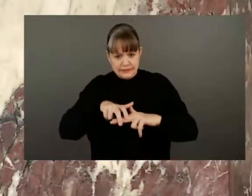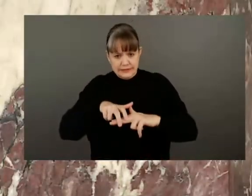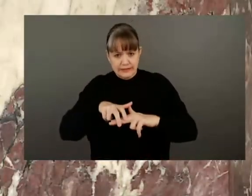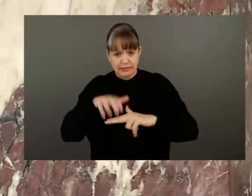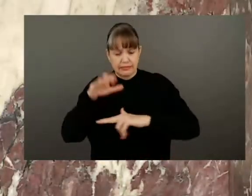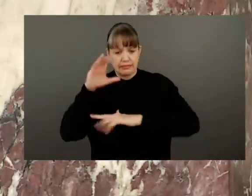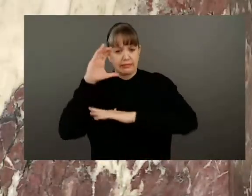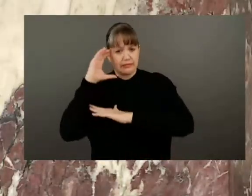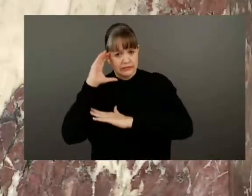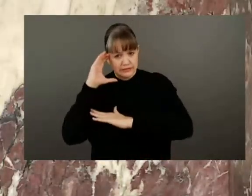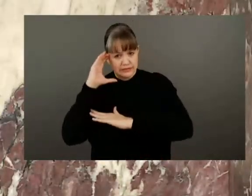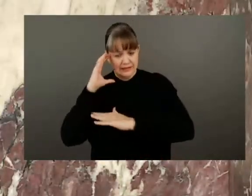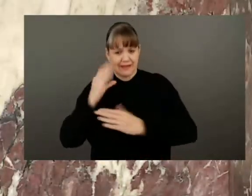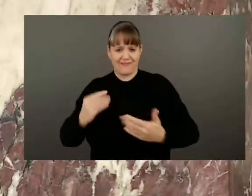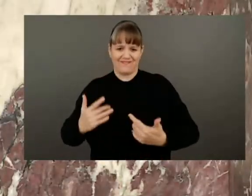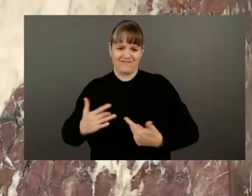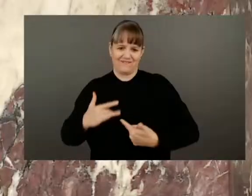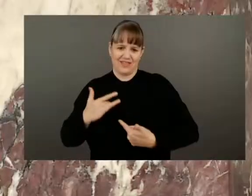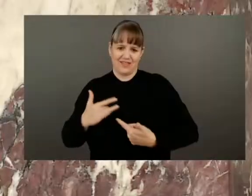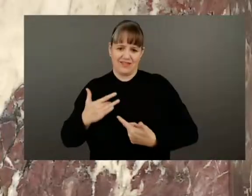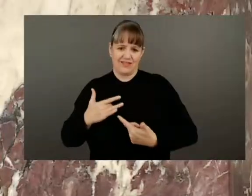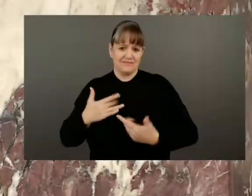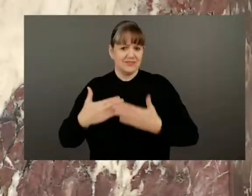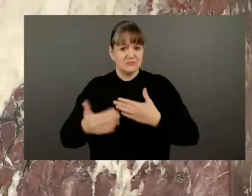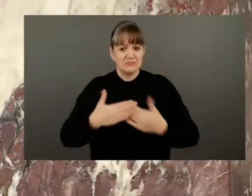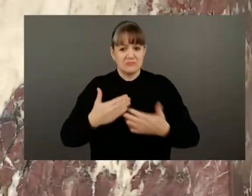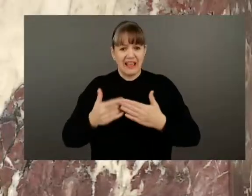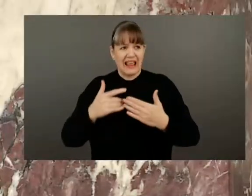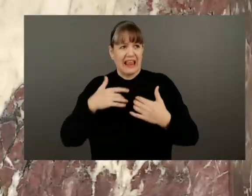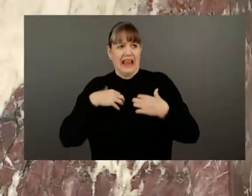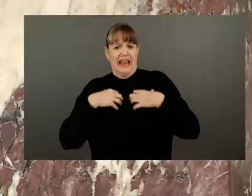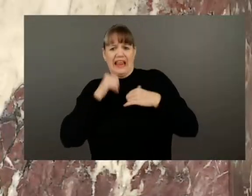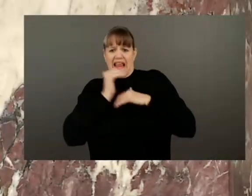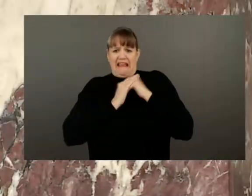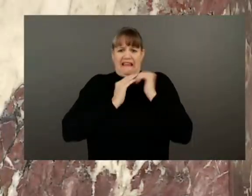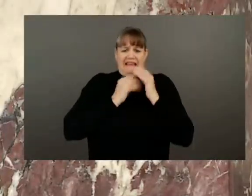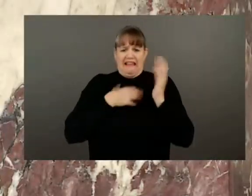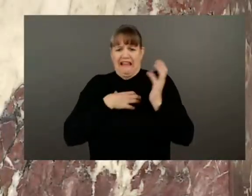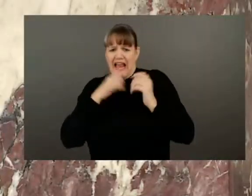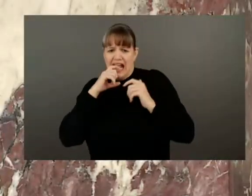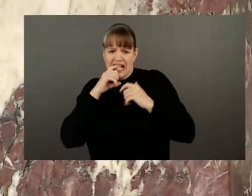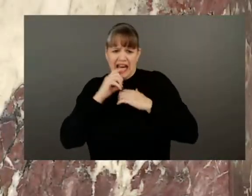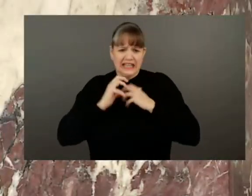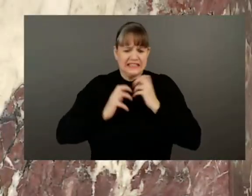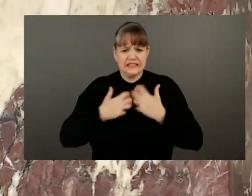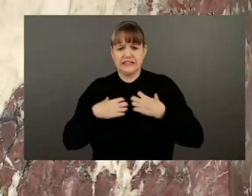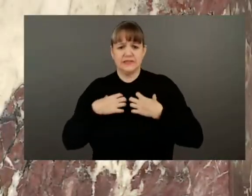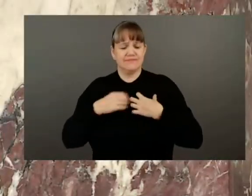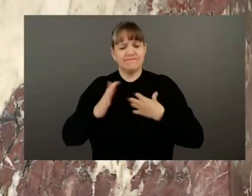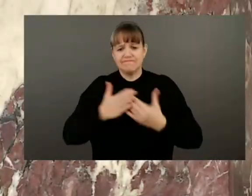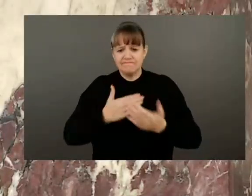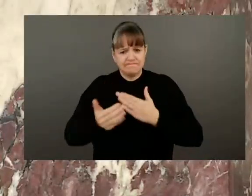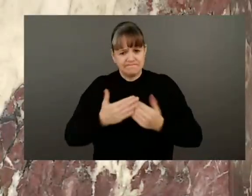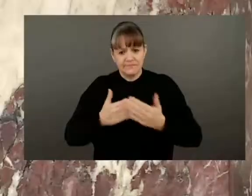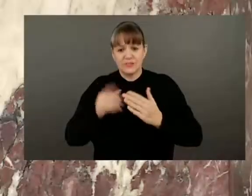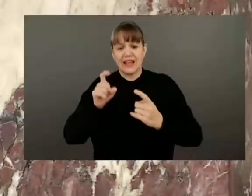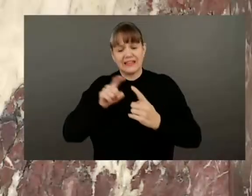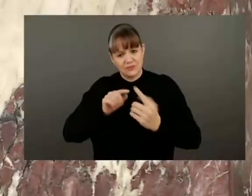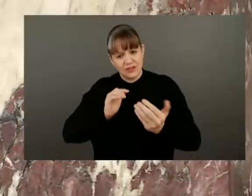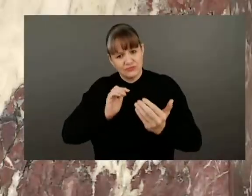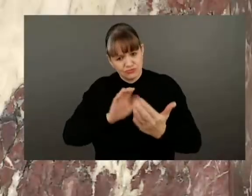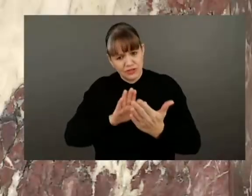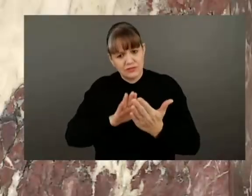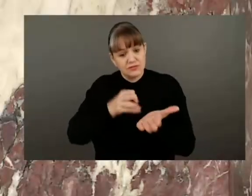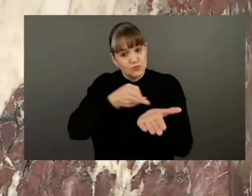uncomfortable this may make us feel at the moment. By facing the full truth of understanding and the depth of injustice